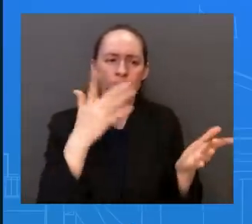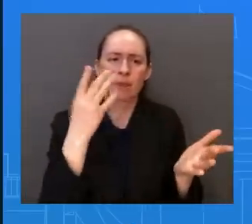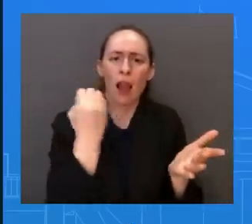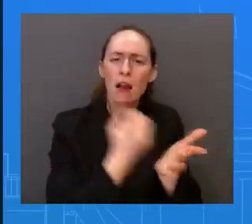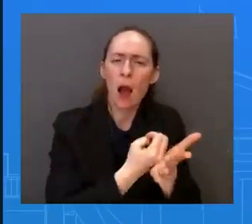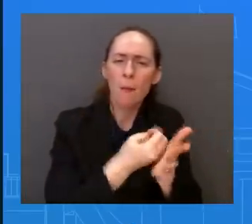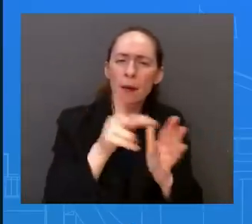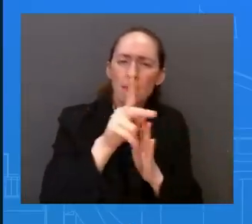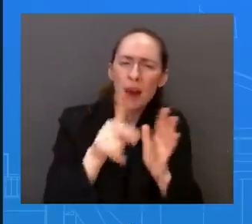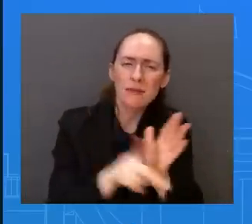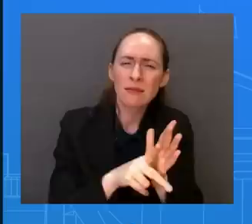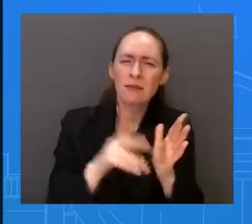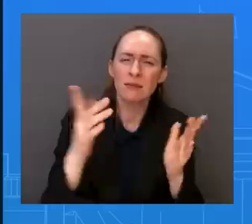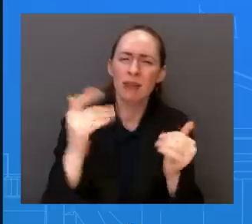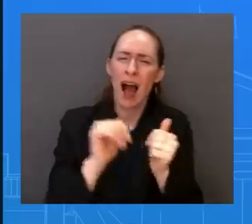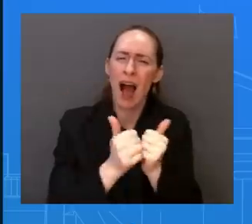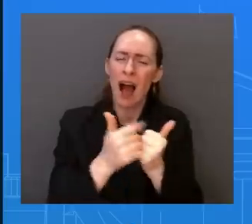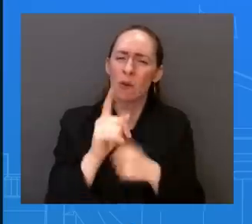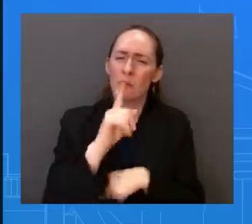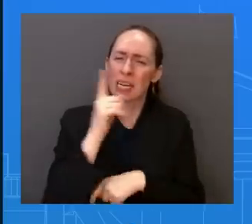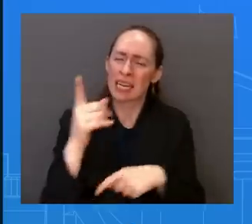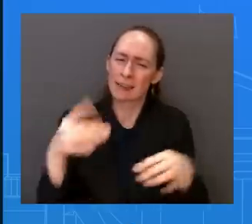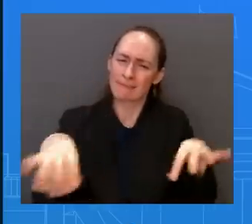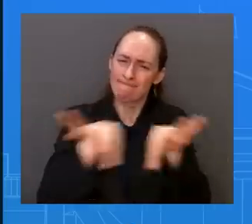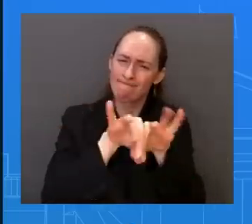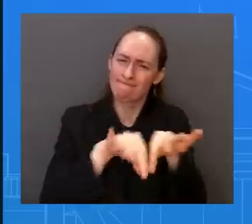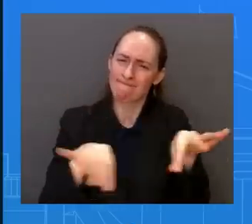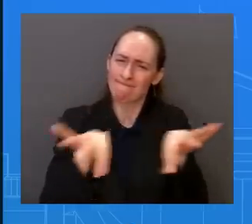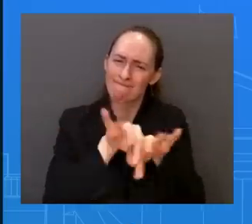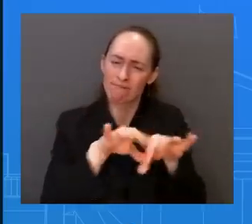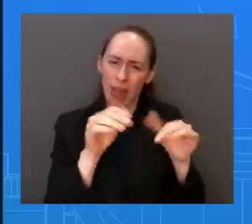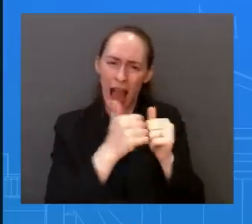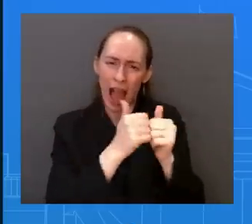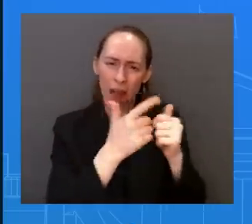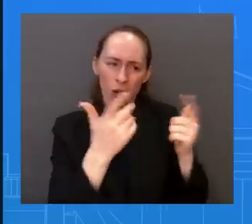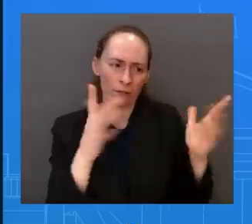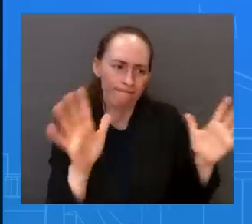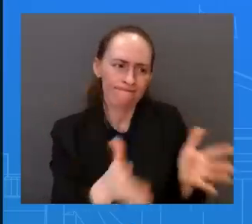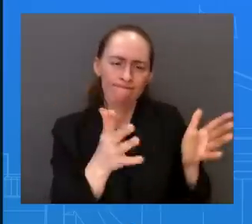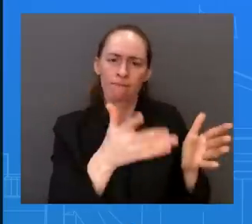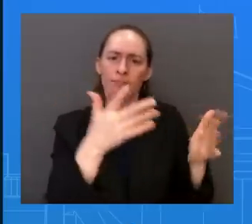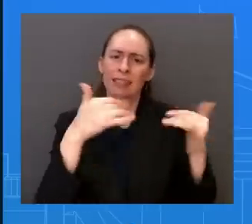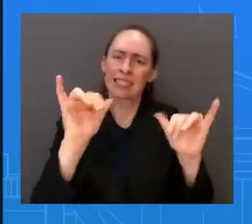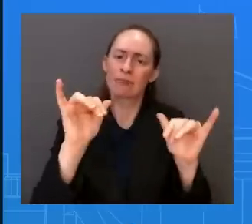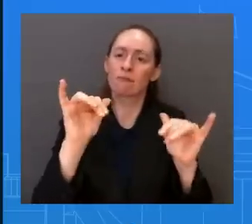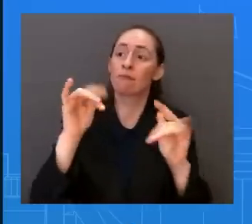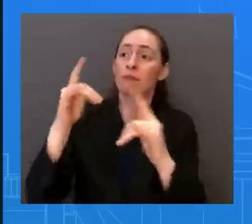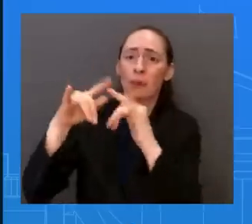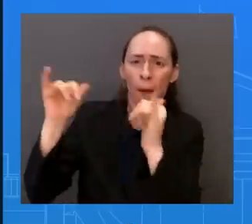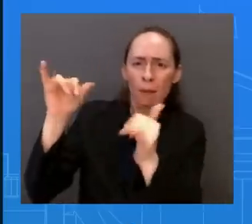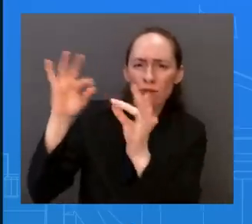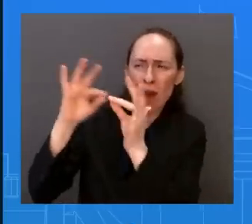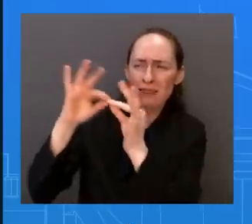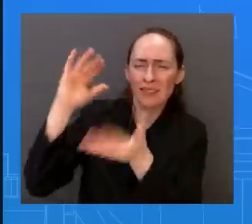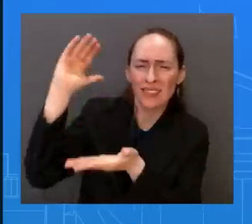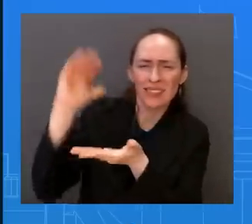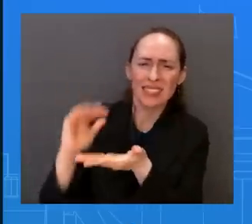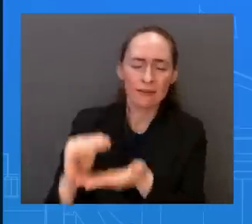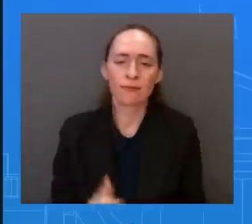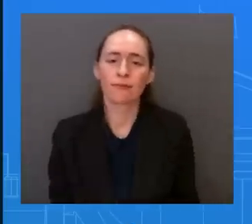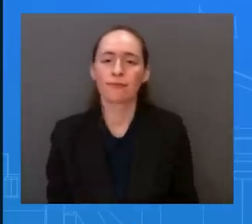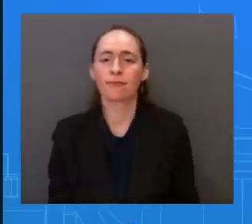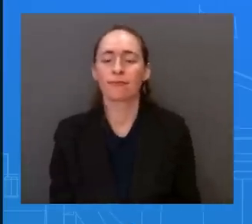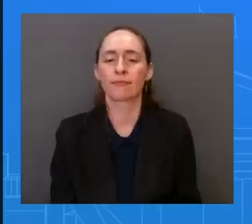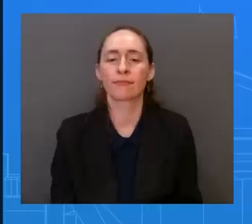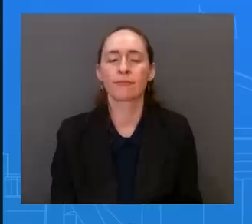The president will outline specific ideas on how to do that, including building on the prescription drug reforms that we were able to enact to give